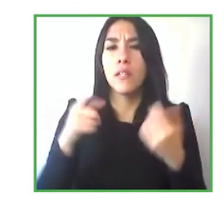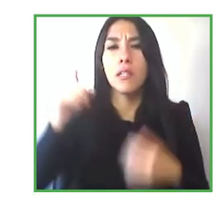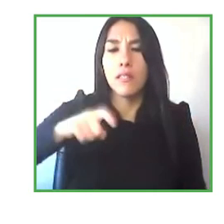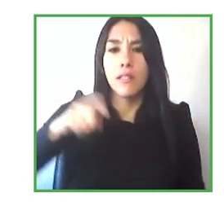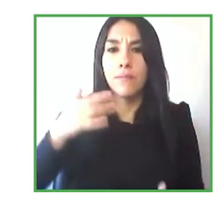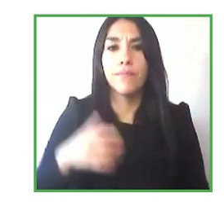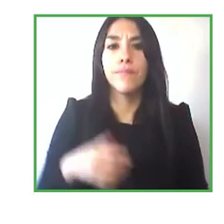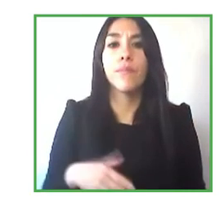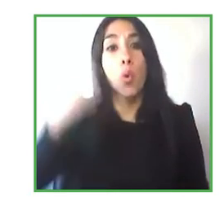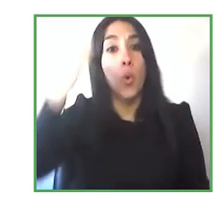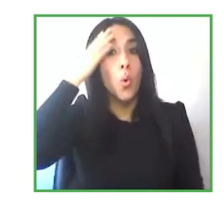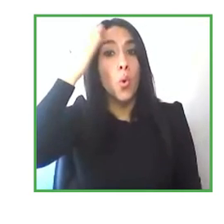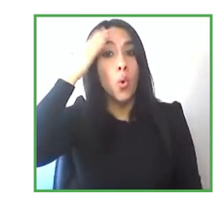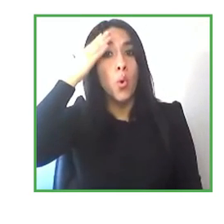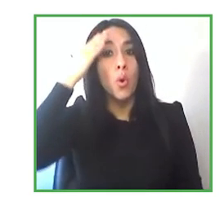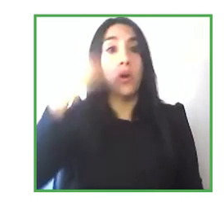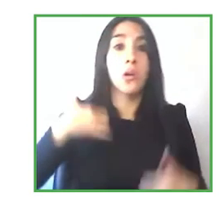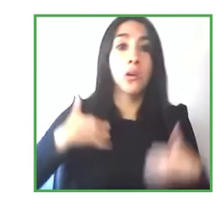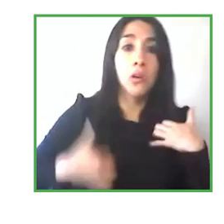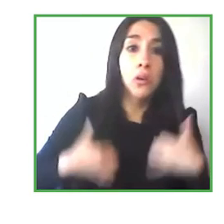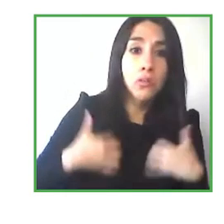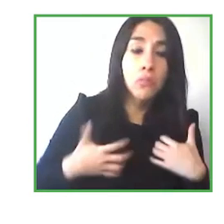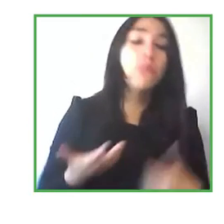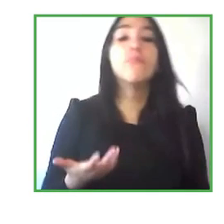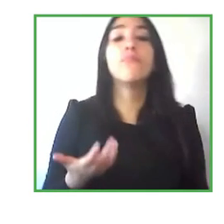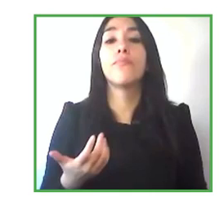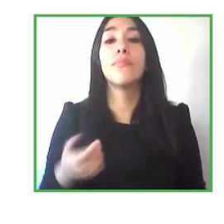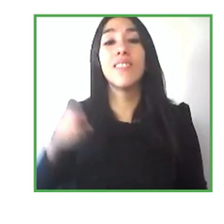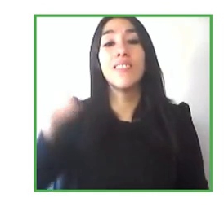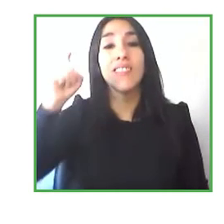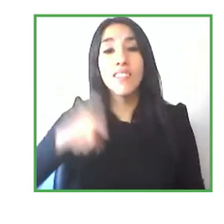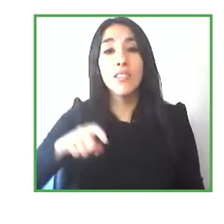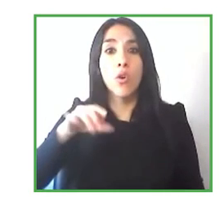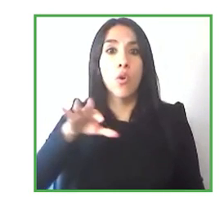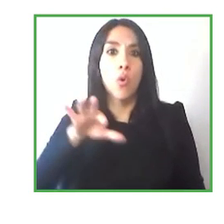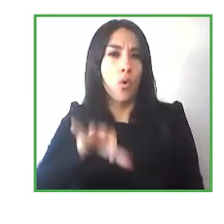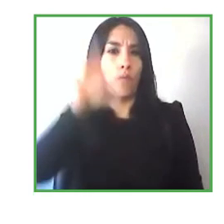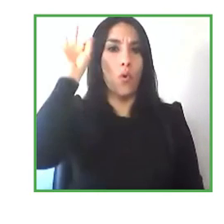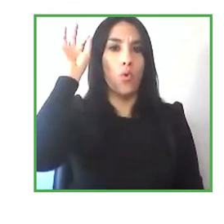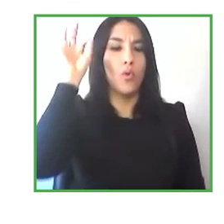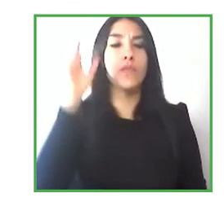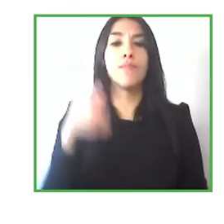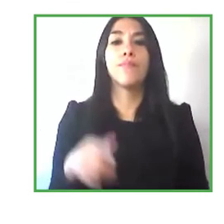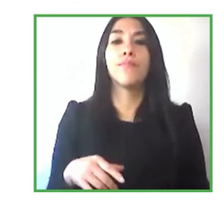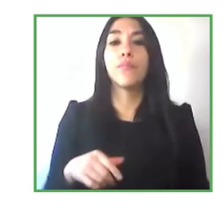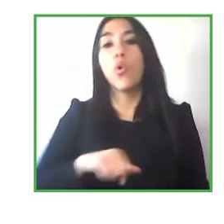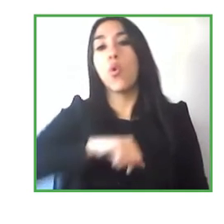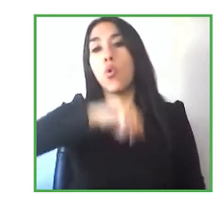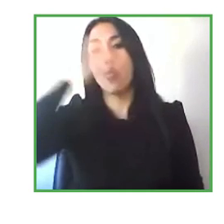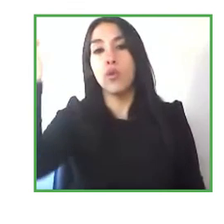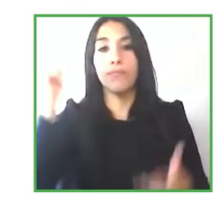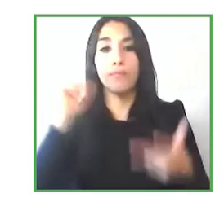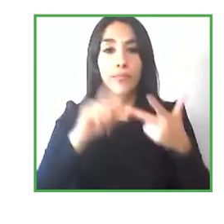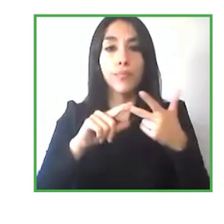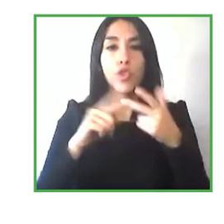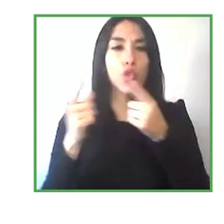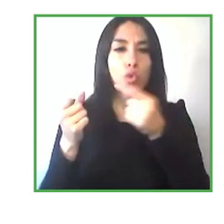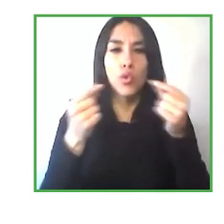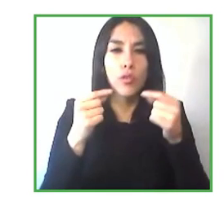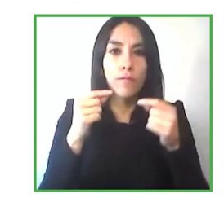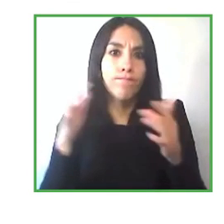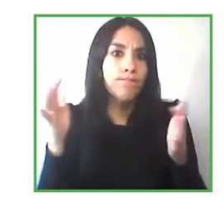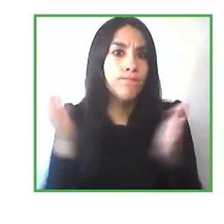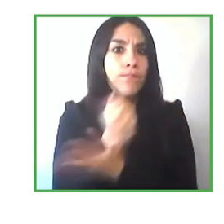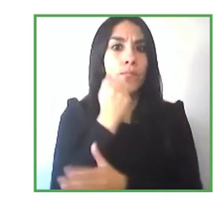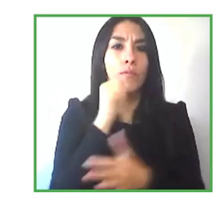together with training providers, also with other government institutions, with organizations of persons with disabilities, of course, to